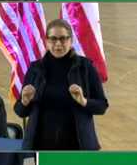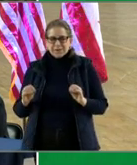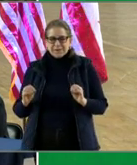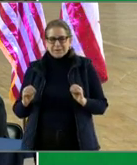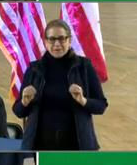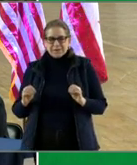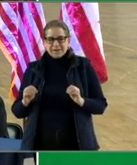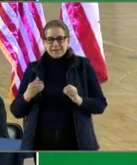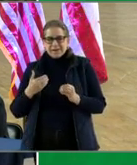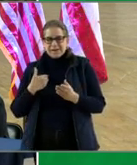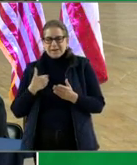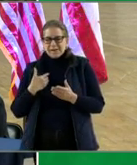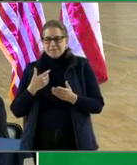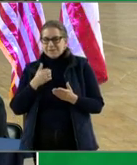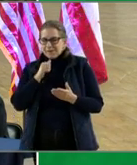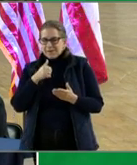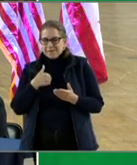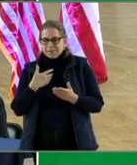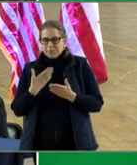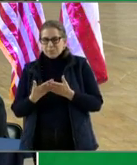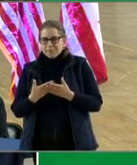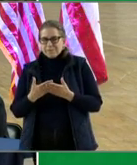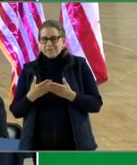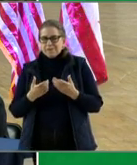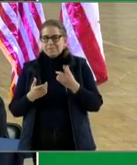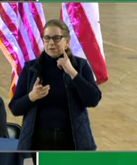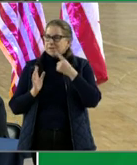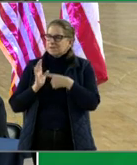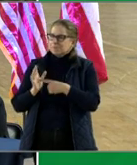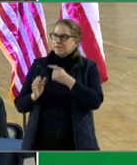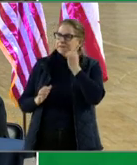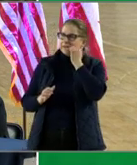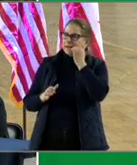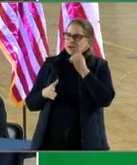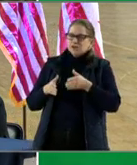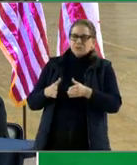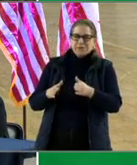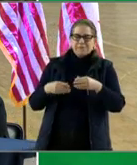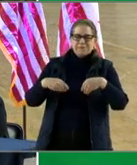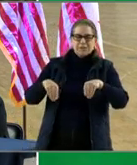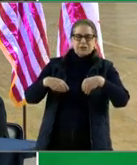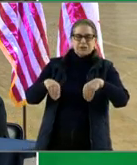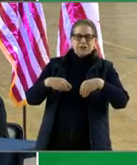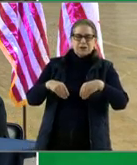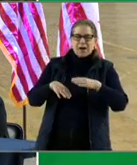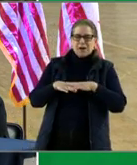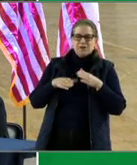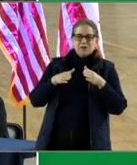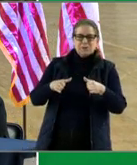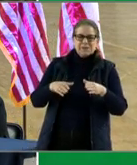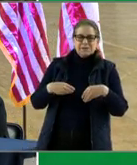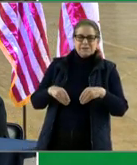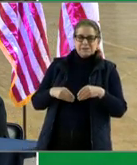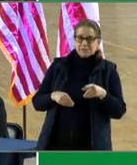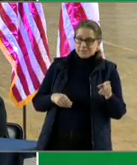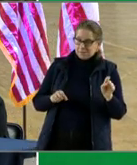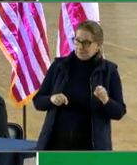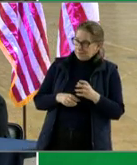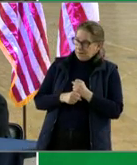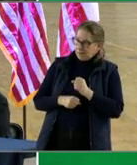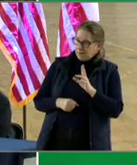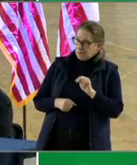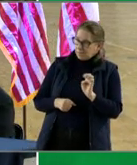vendors. And do you think these folks should get something comparable to unemployment benefits?